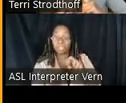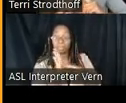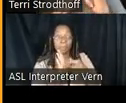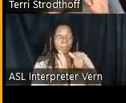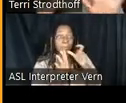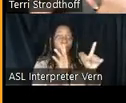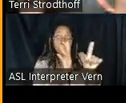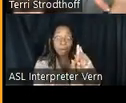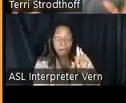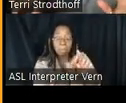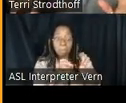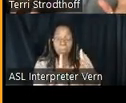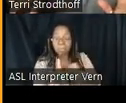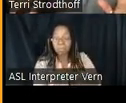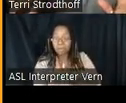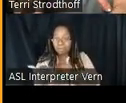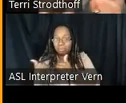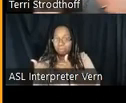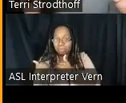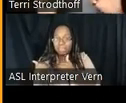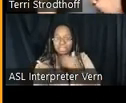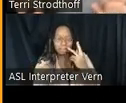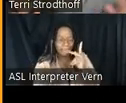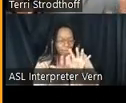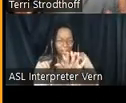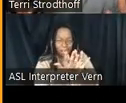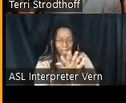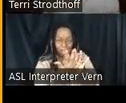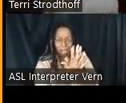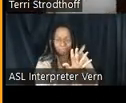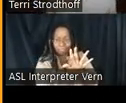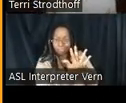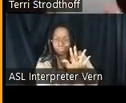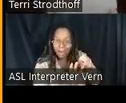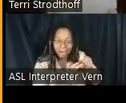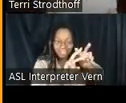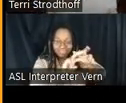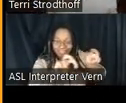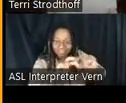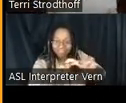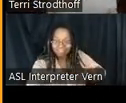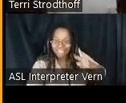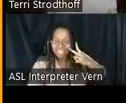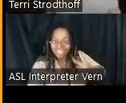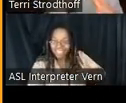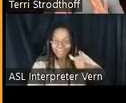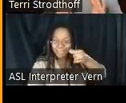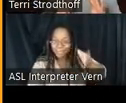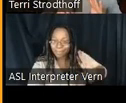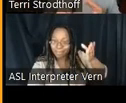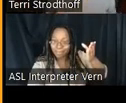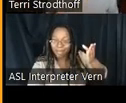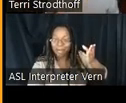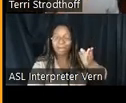our job to see through all of those clouds, to see through all of the mess that we and they show up with, see through it, to see